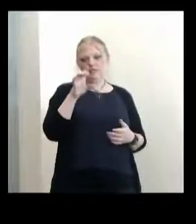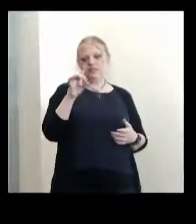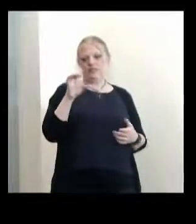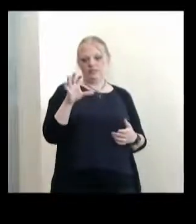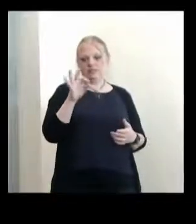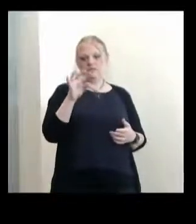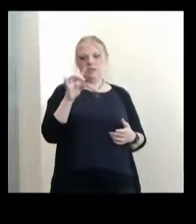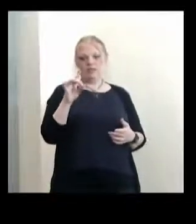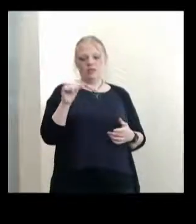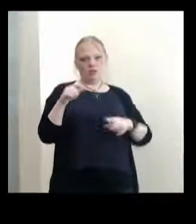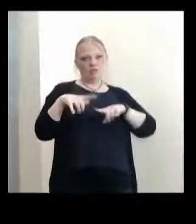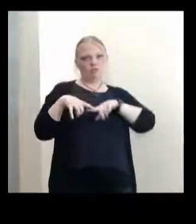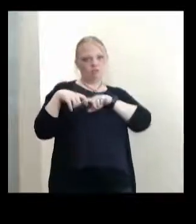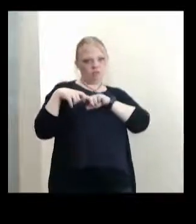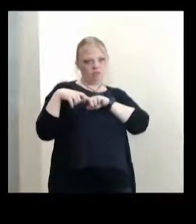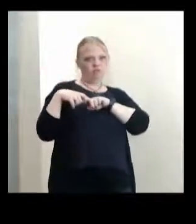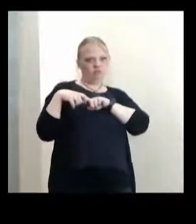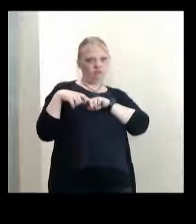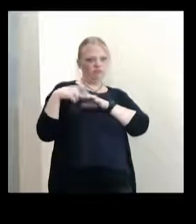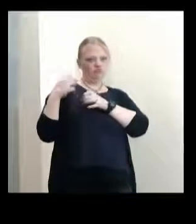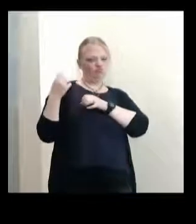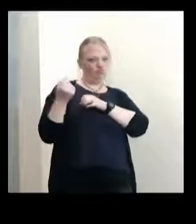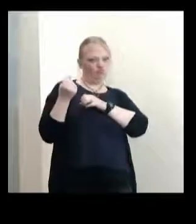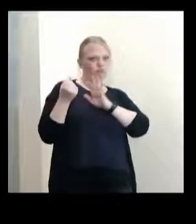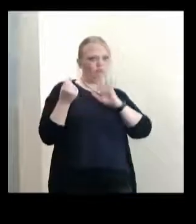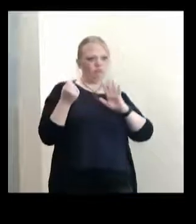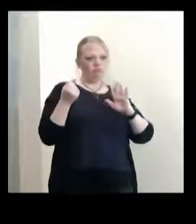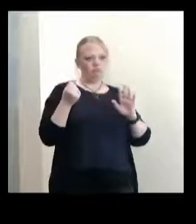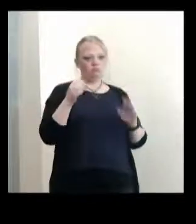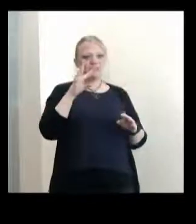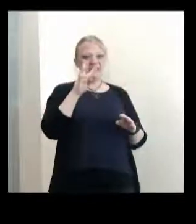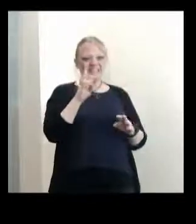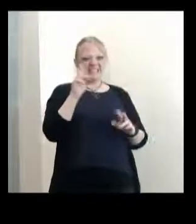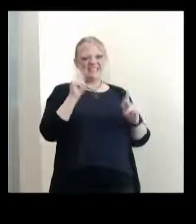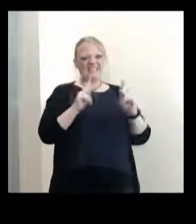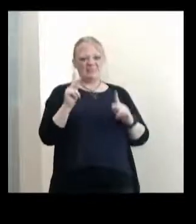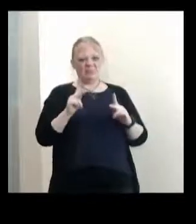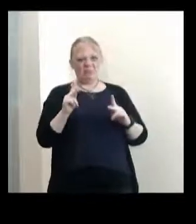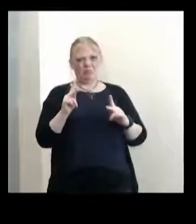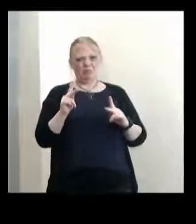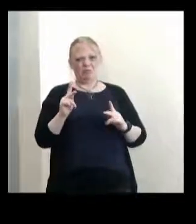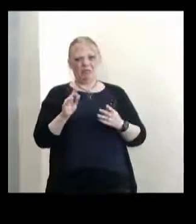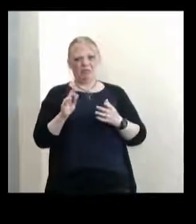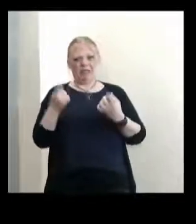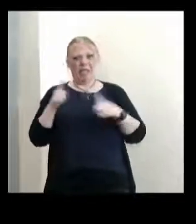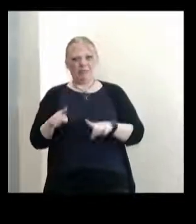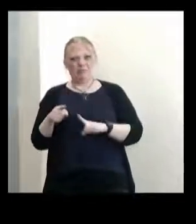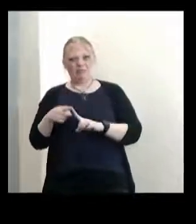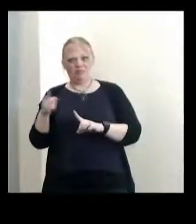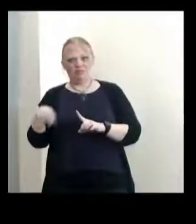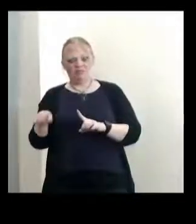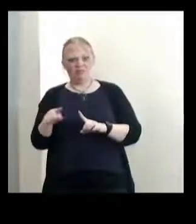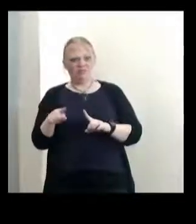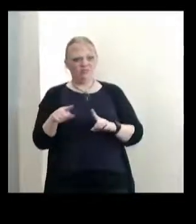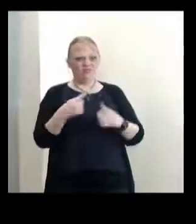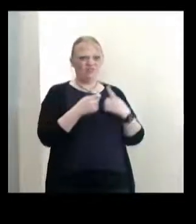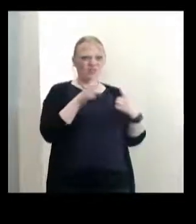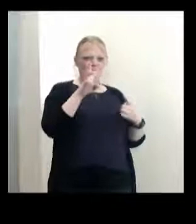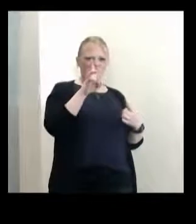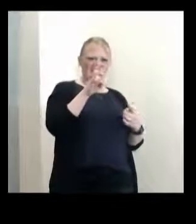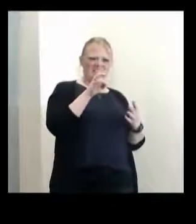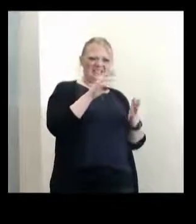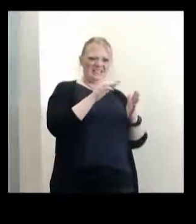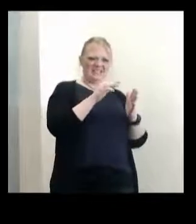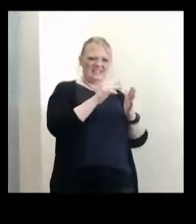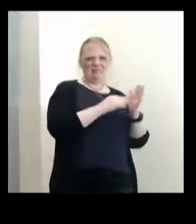took a pause, and as the doctor noted, it's 6 people out of 6 million plus. So it's a very, very small percentage, but it does need to